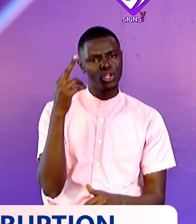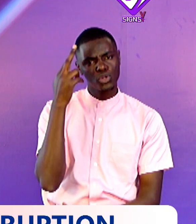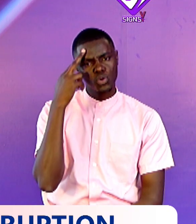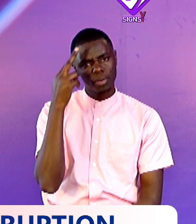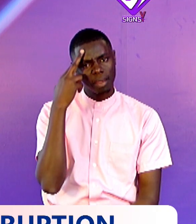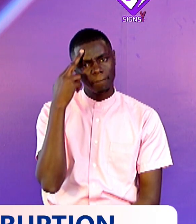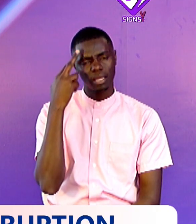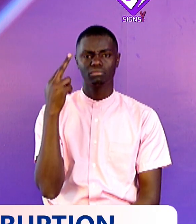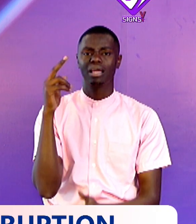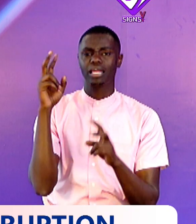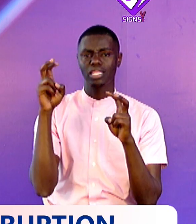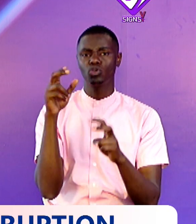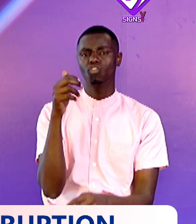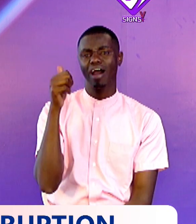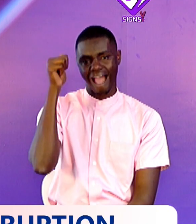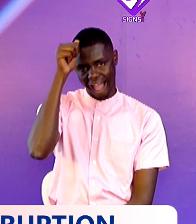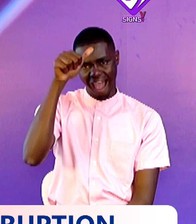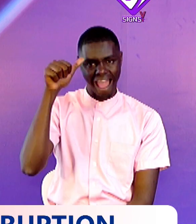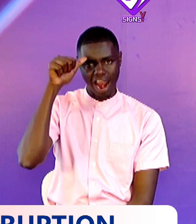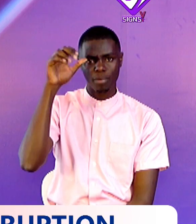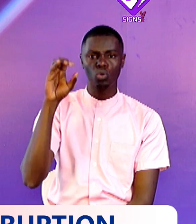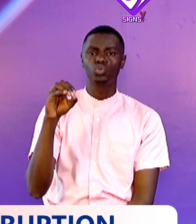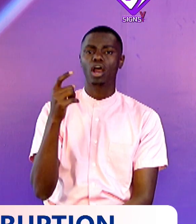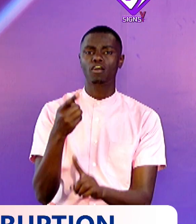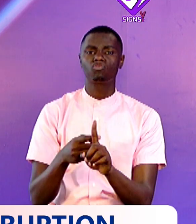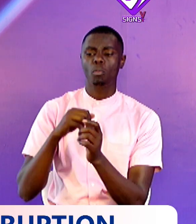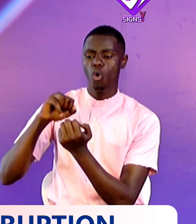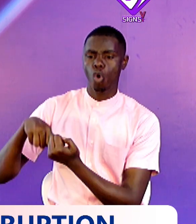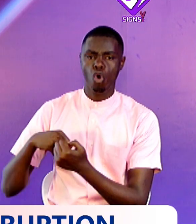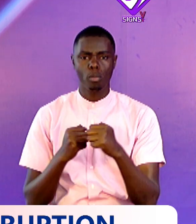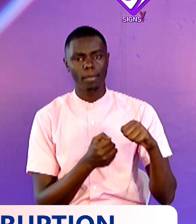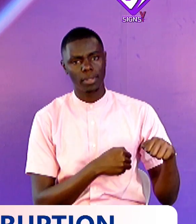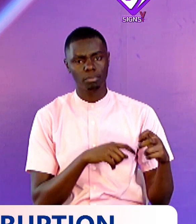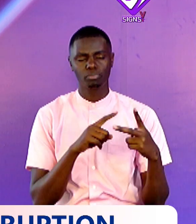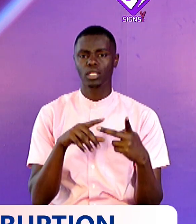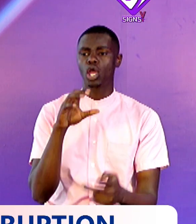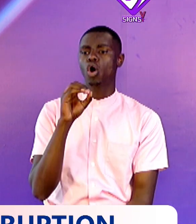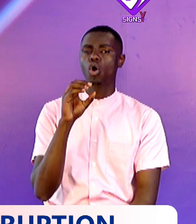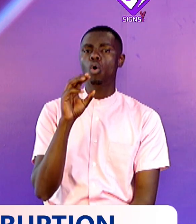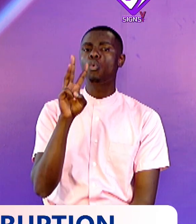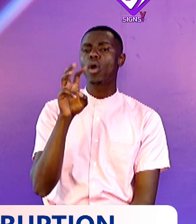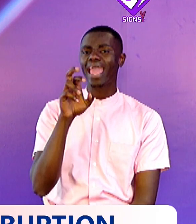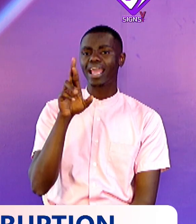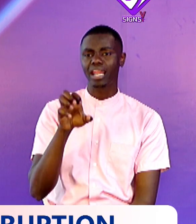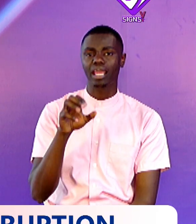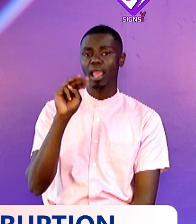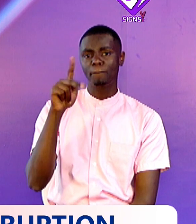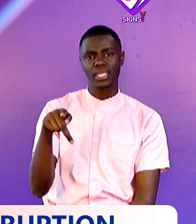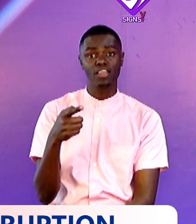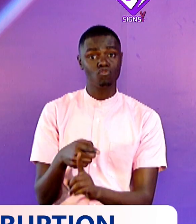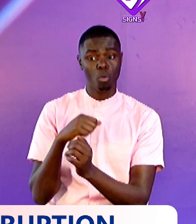of Albert Ojwang from Homa Bay, Ongondo Were from Homa